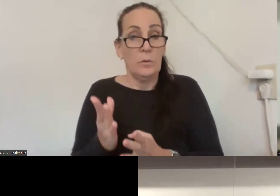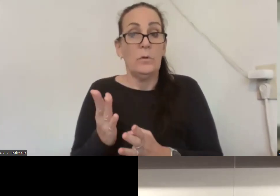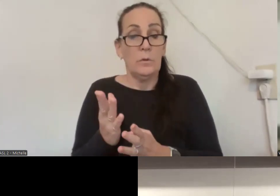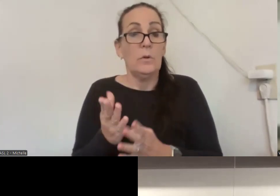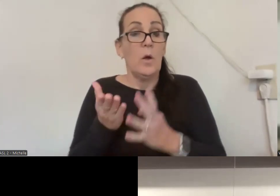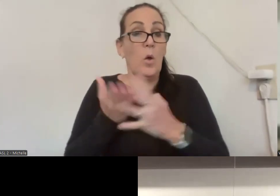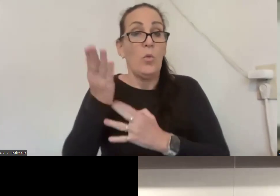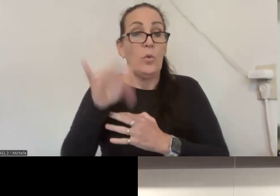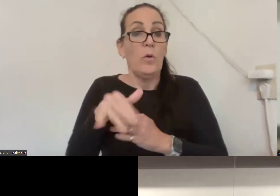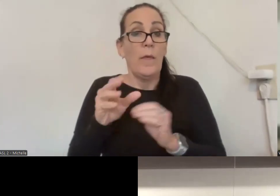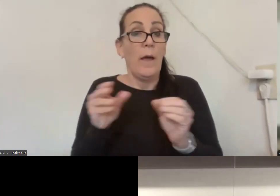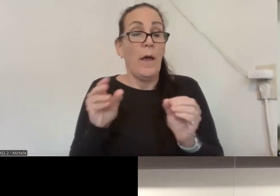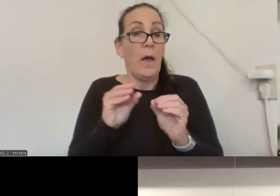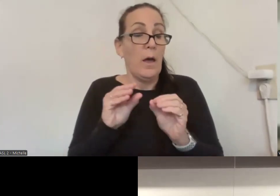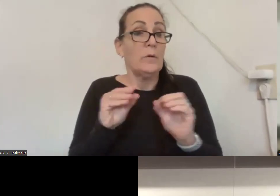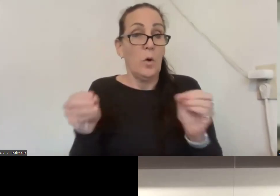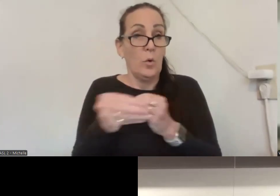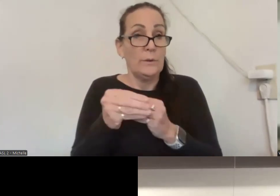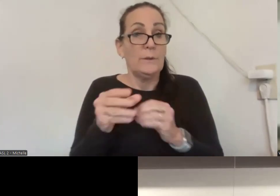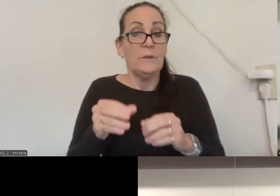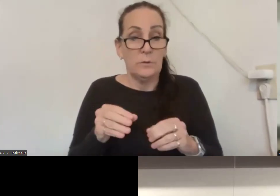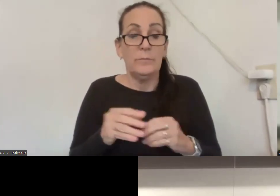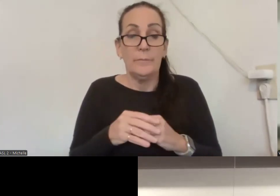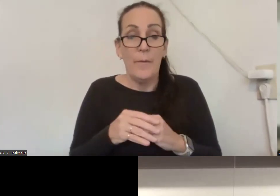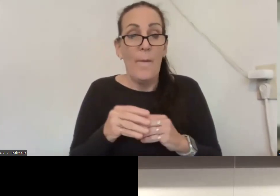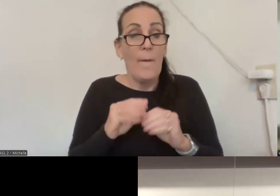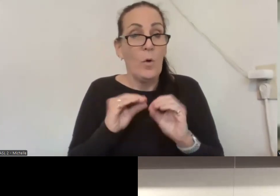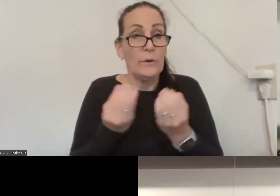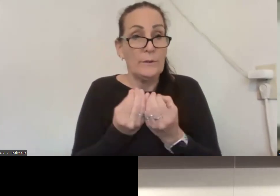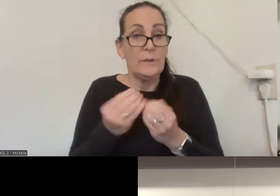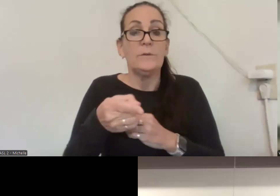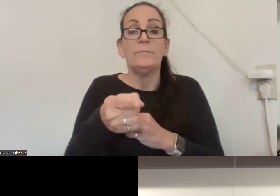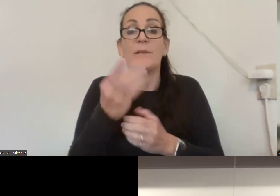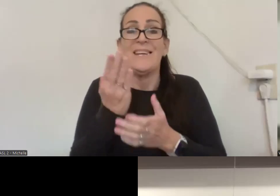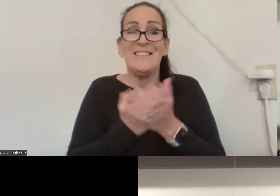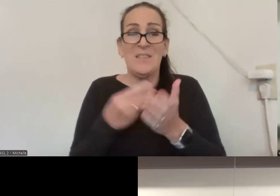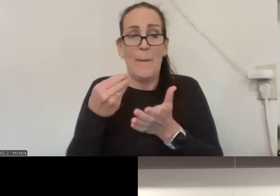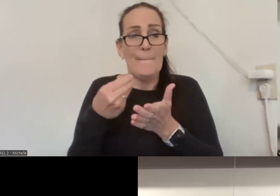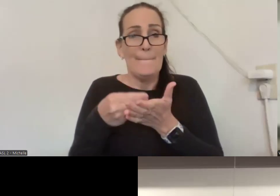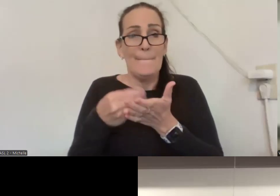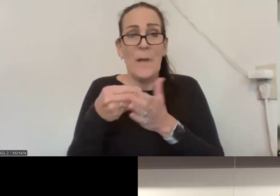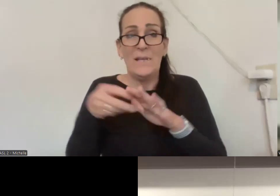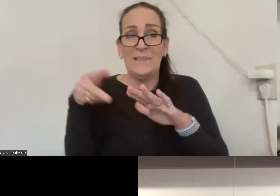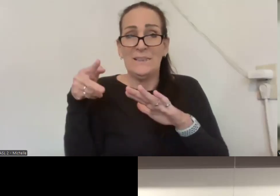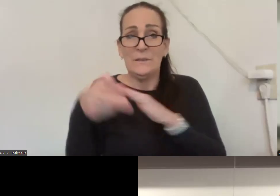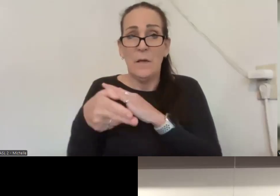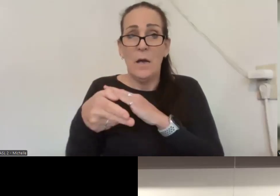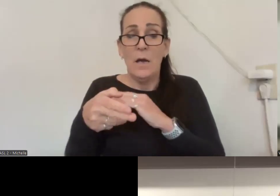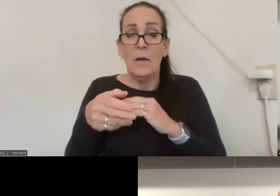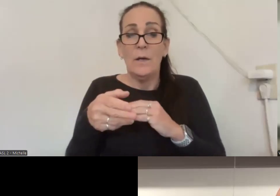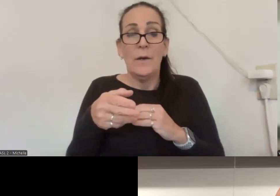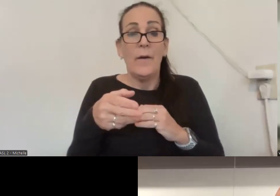it was brought up earlier that there is some funding that's been cut. So